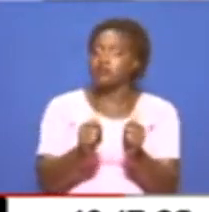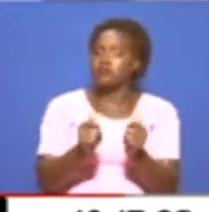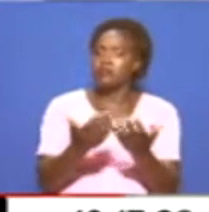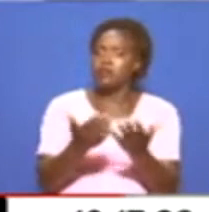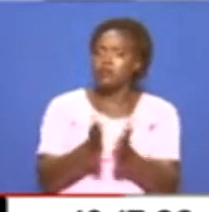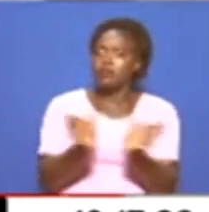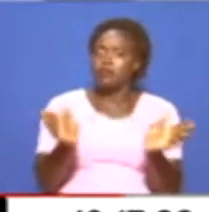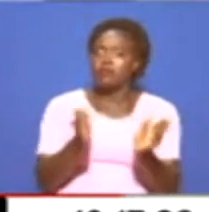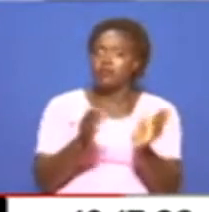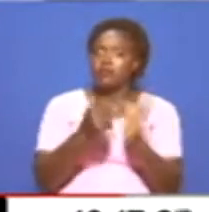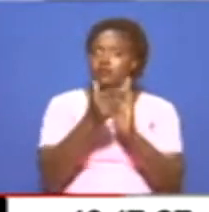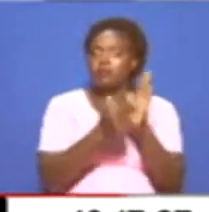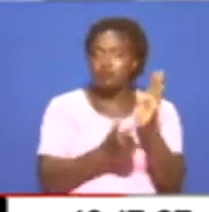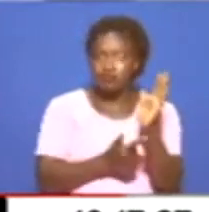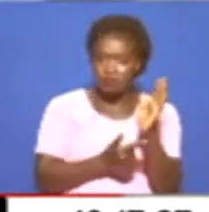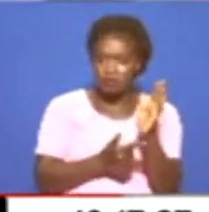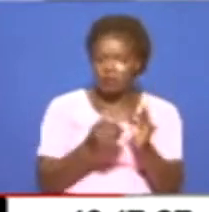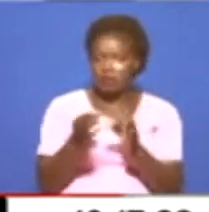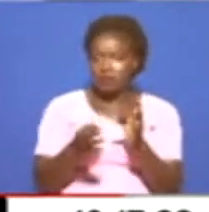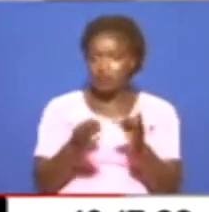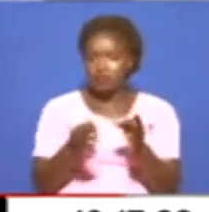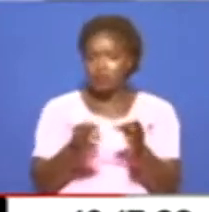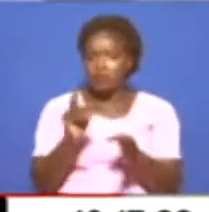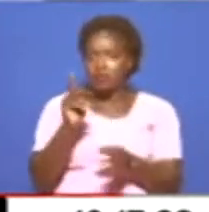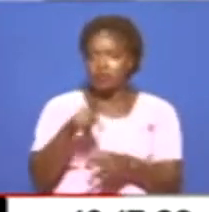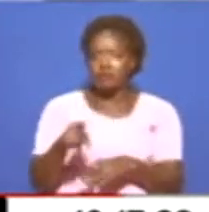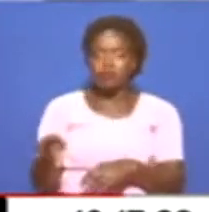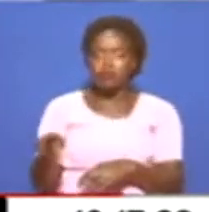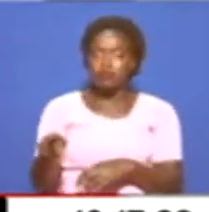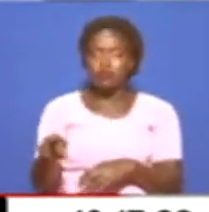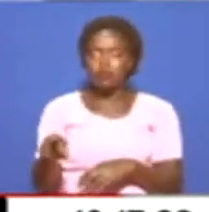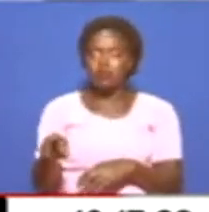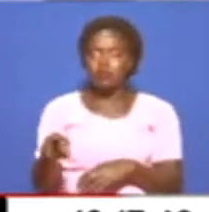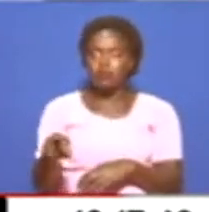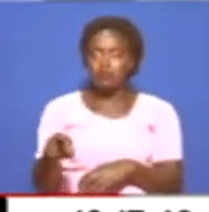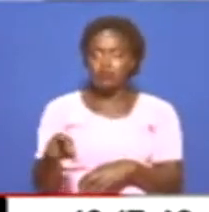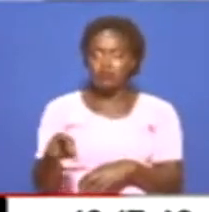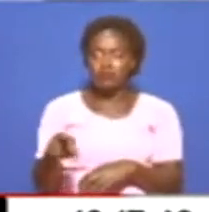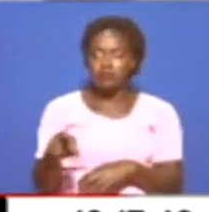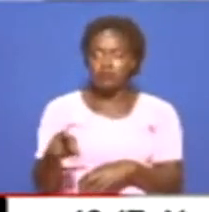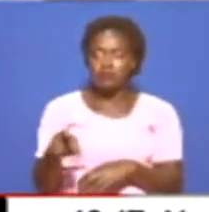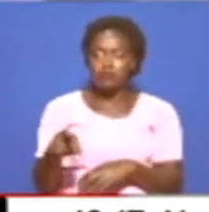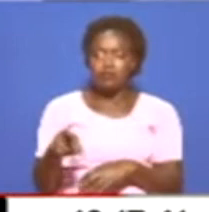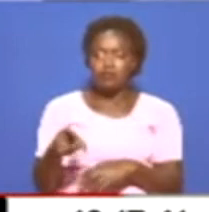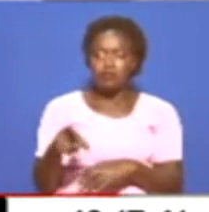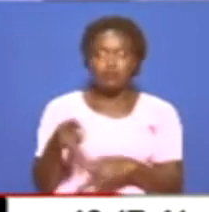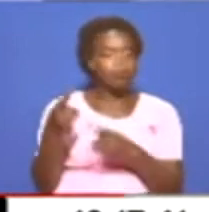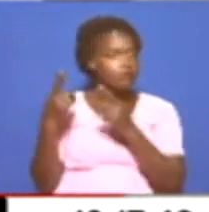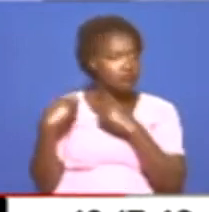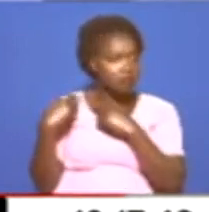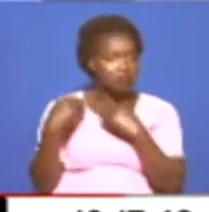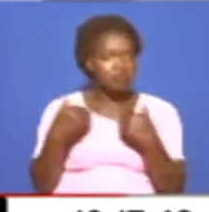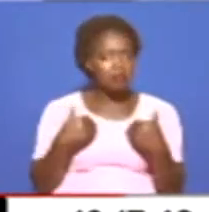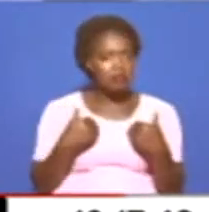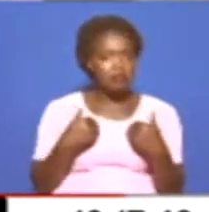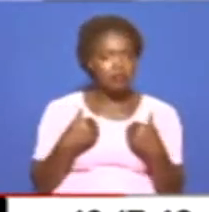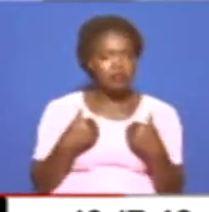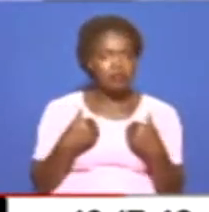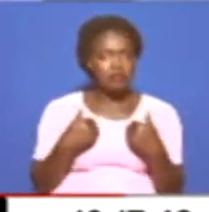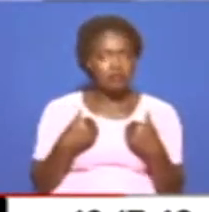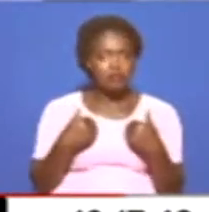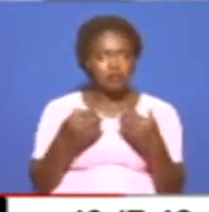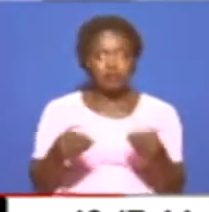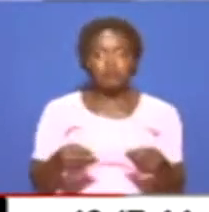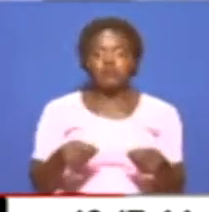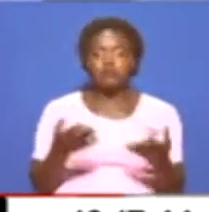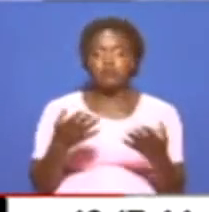I mean, if the director of public prosecution, Mr. Nurdin Haji, is charged with the responsibility of dispensing